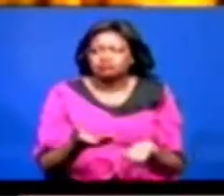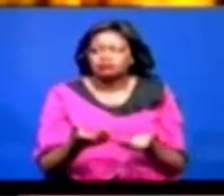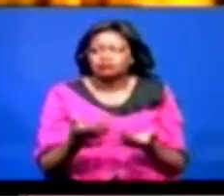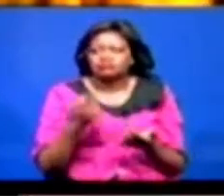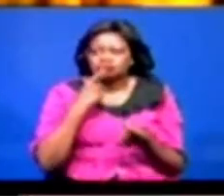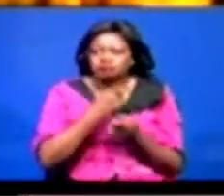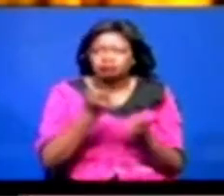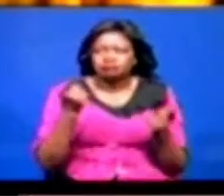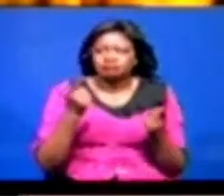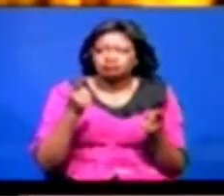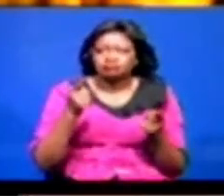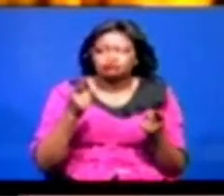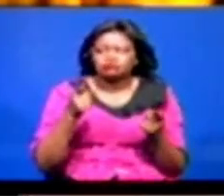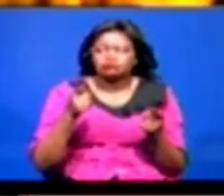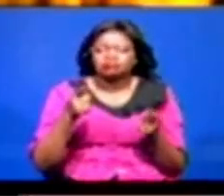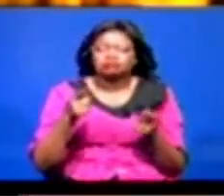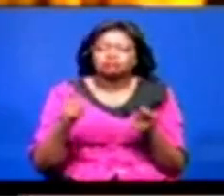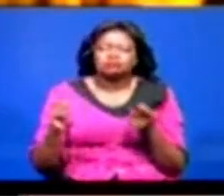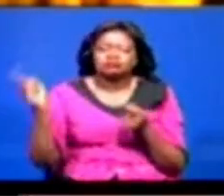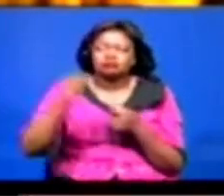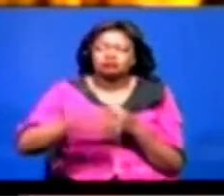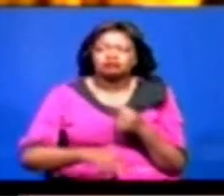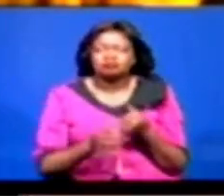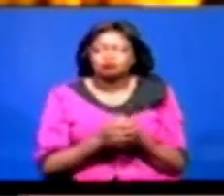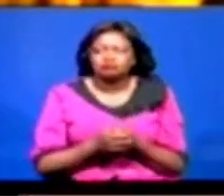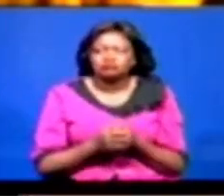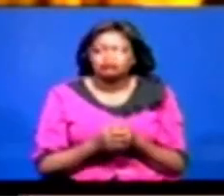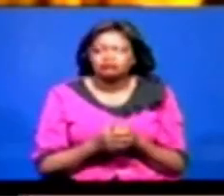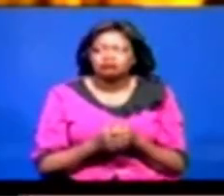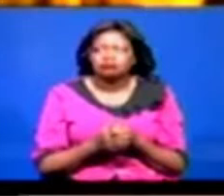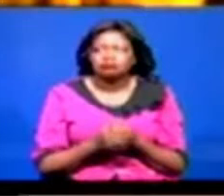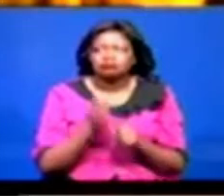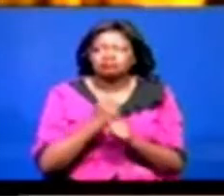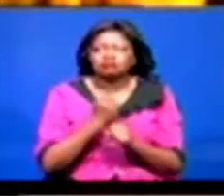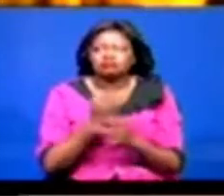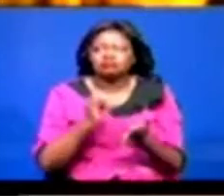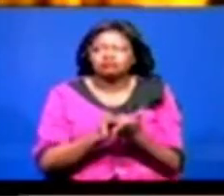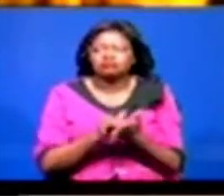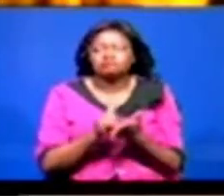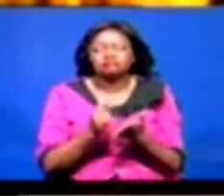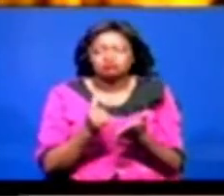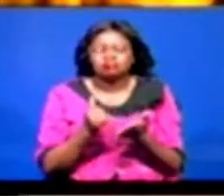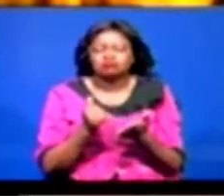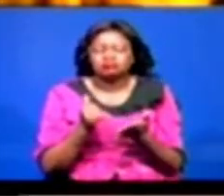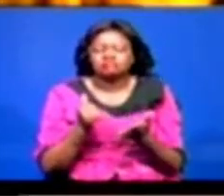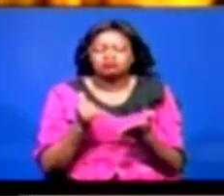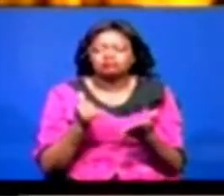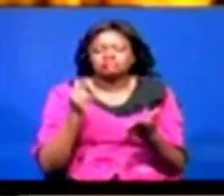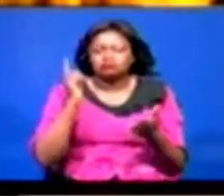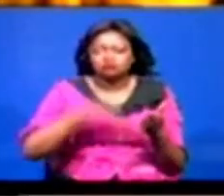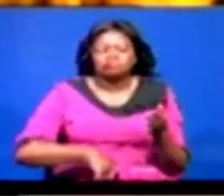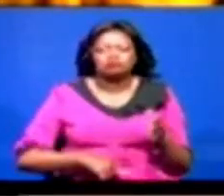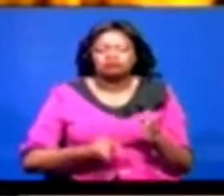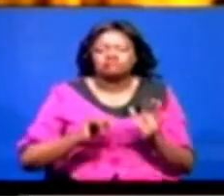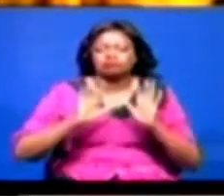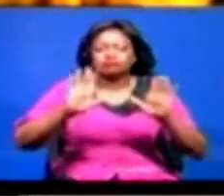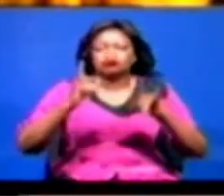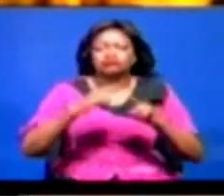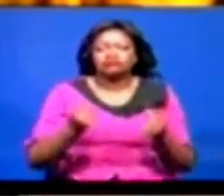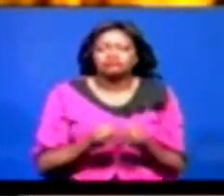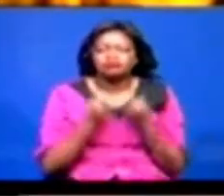still turn up and come and undertake an act that you have prevented from happening? And my